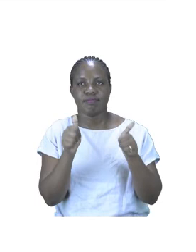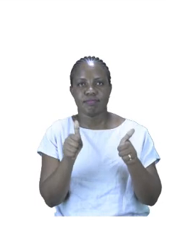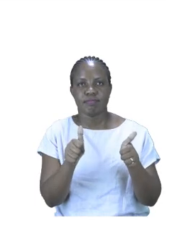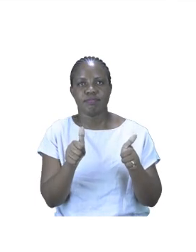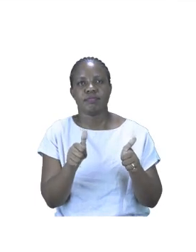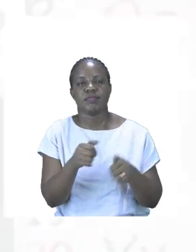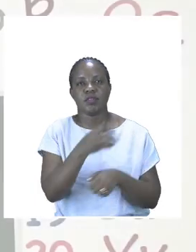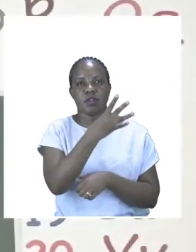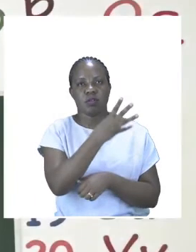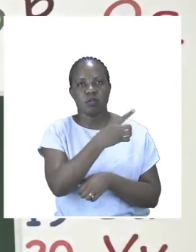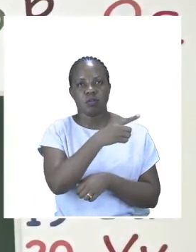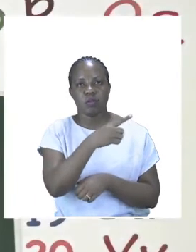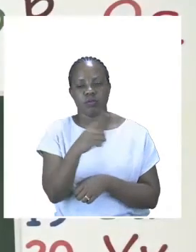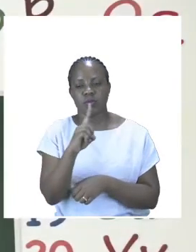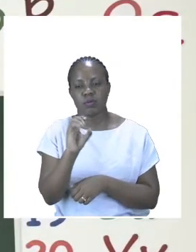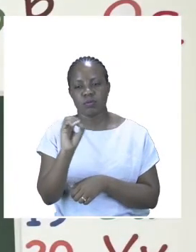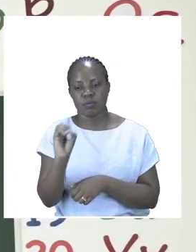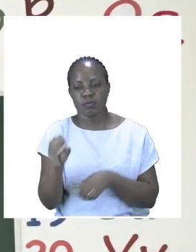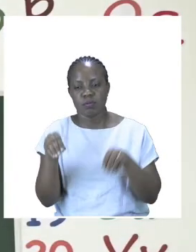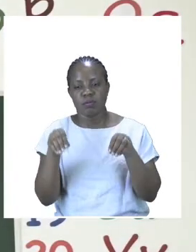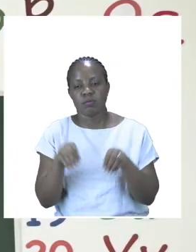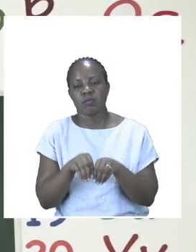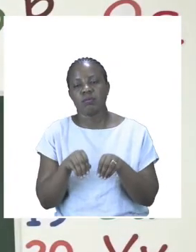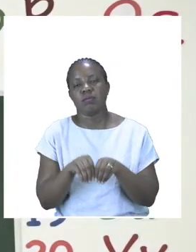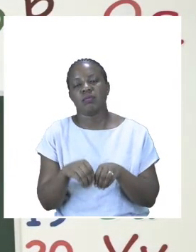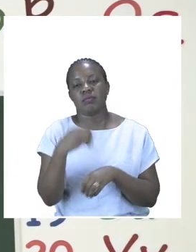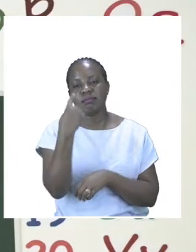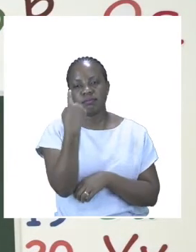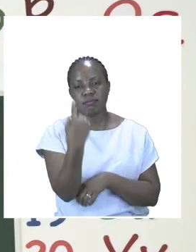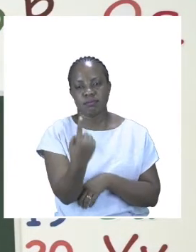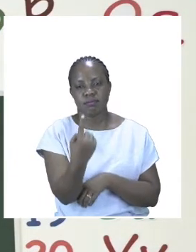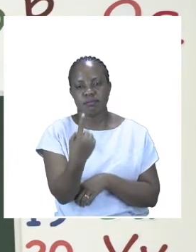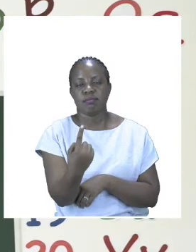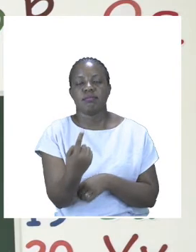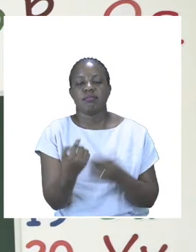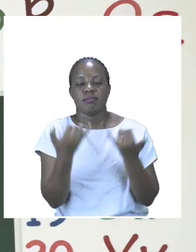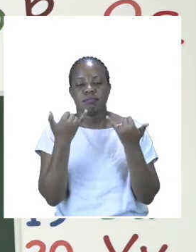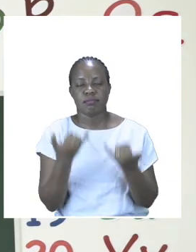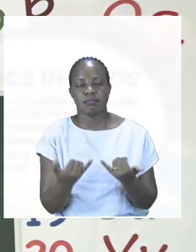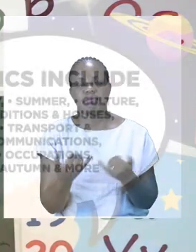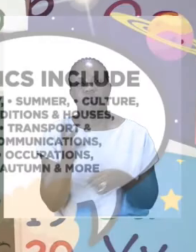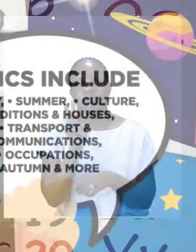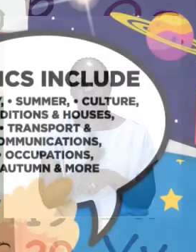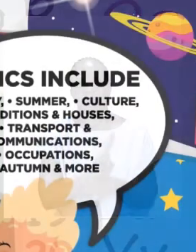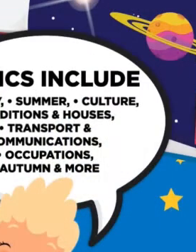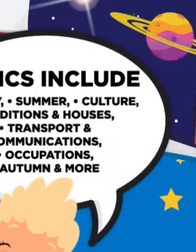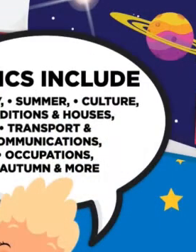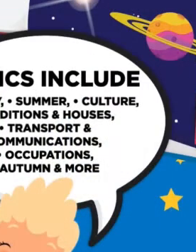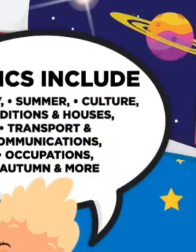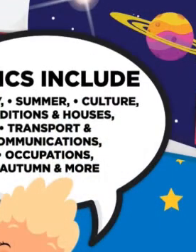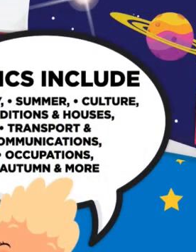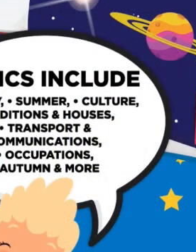do by yourselves. I will see you just now after our short advert break. Do you